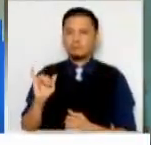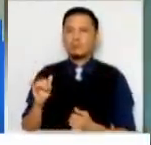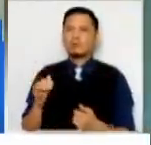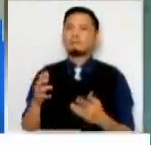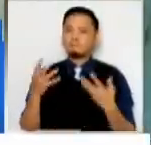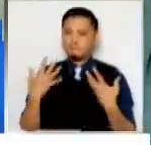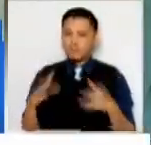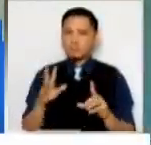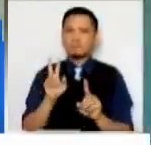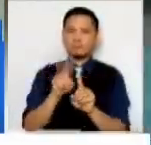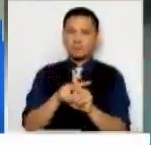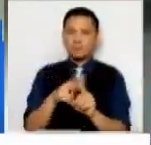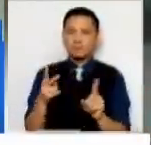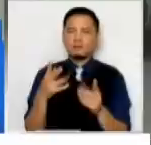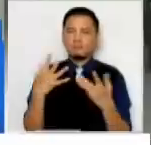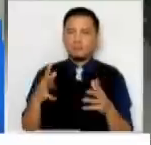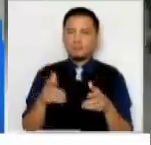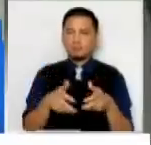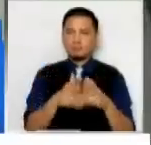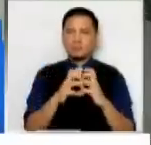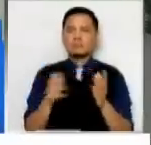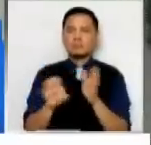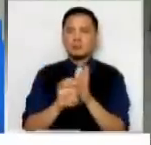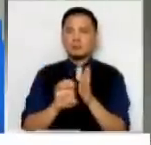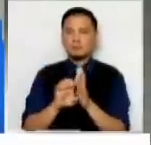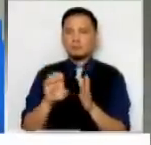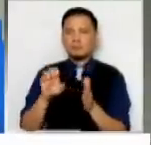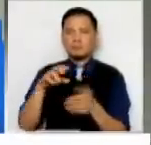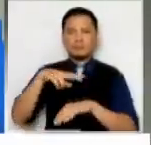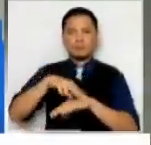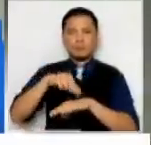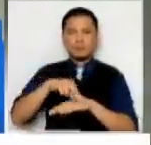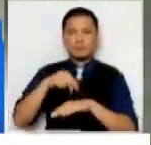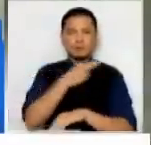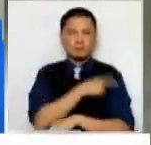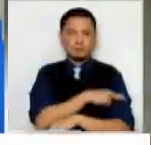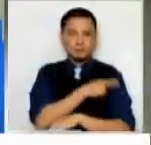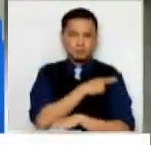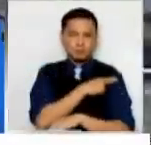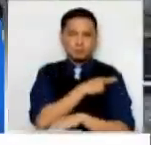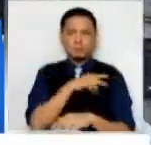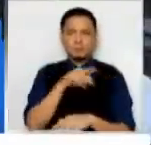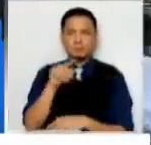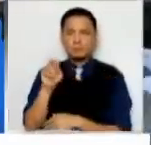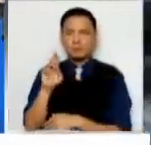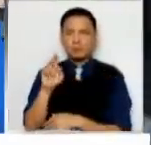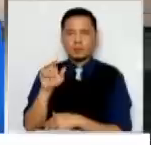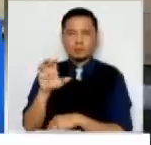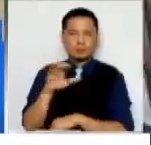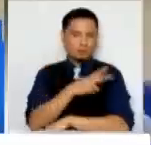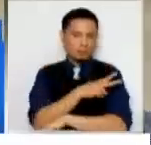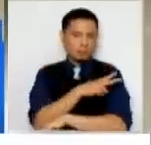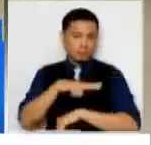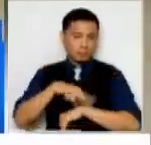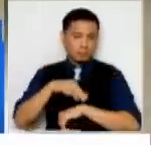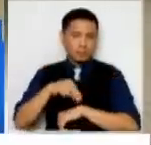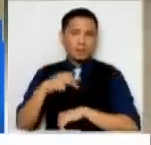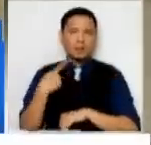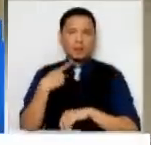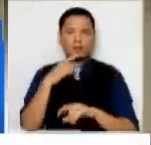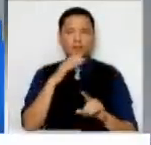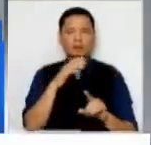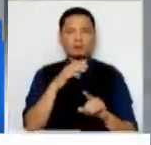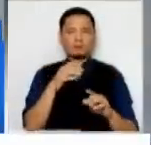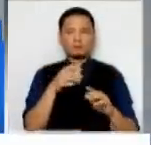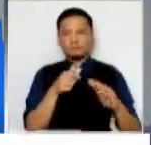one that we have in Tala Hospital. Nakapag-convert po ang ating Tala Hospital, their isolation beds were converted